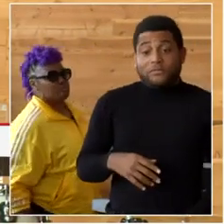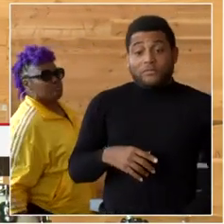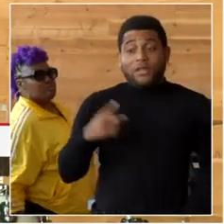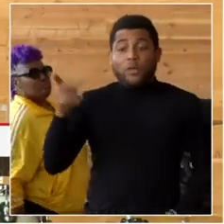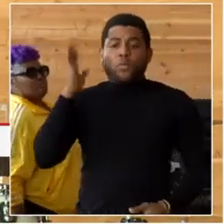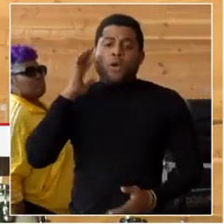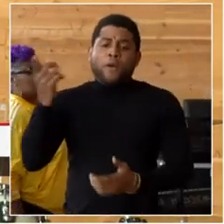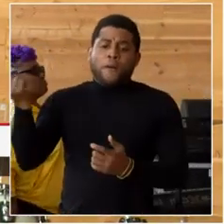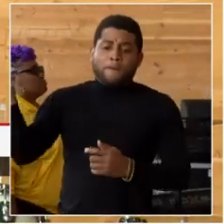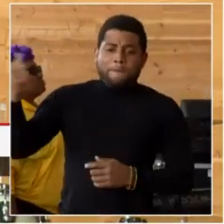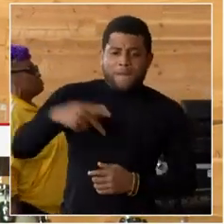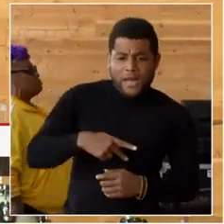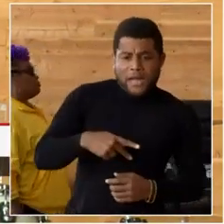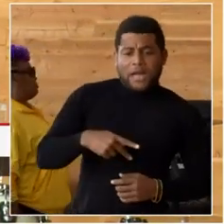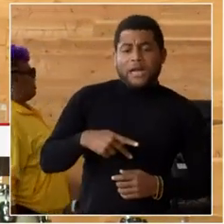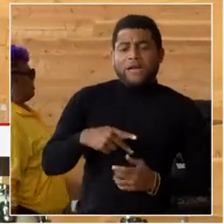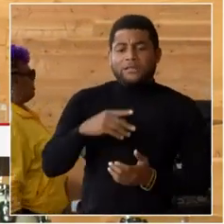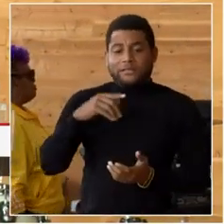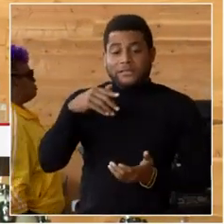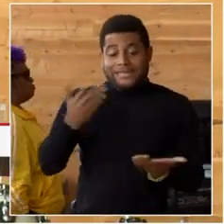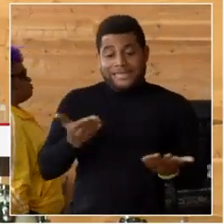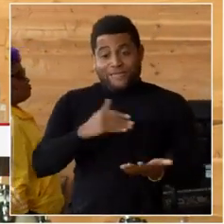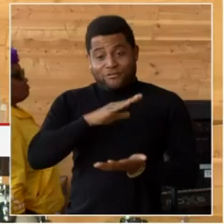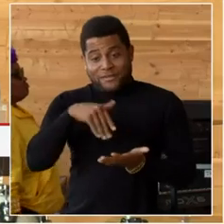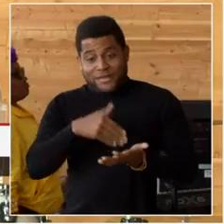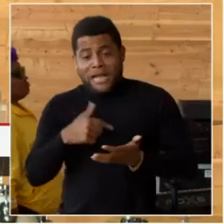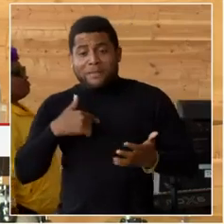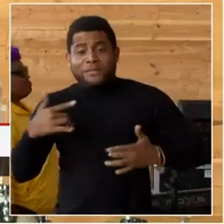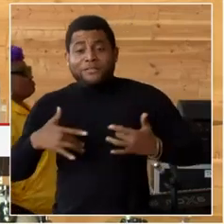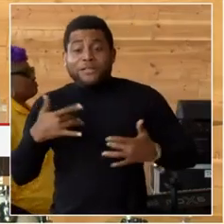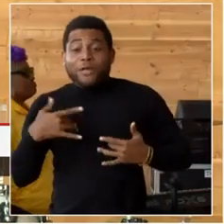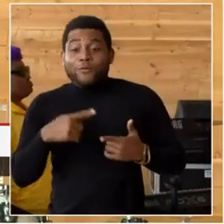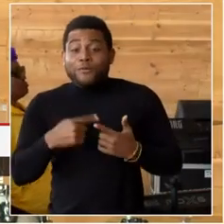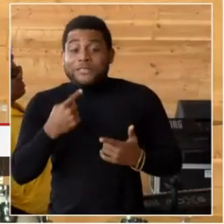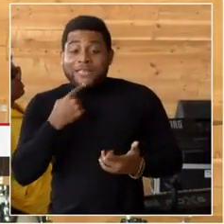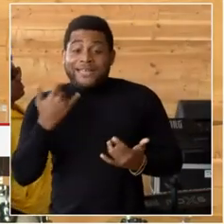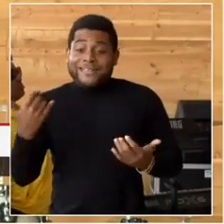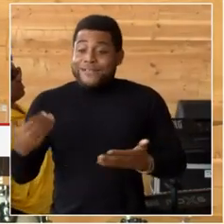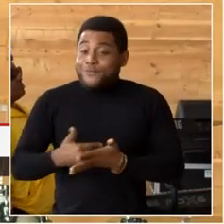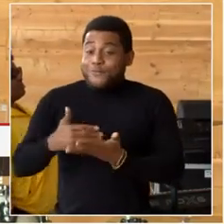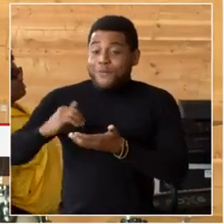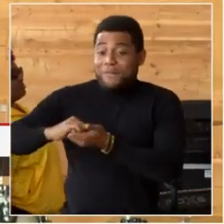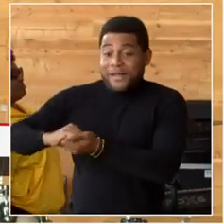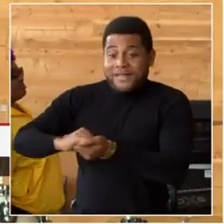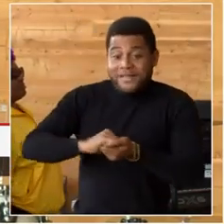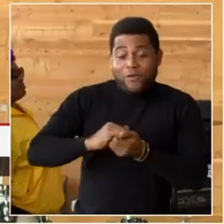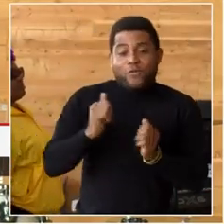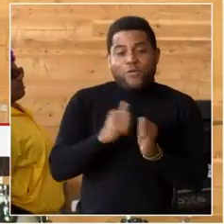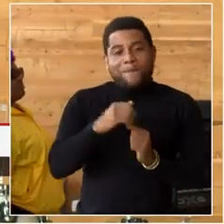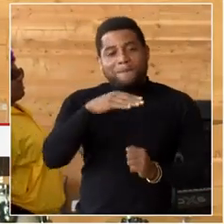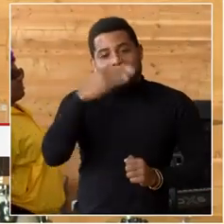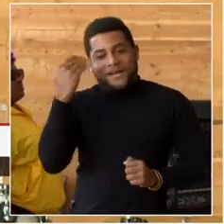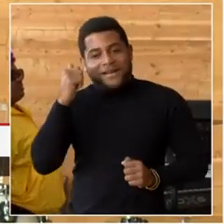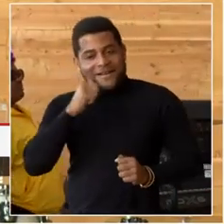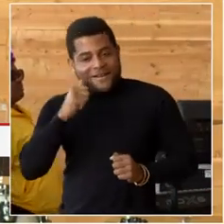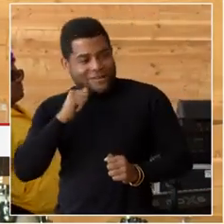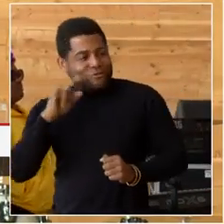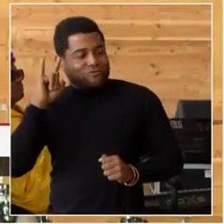And I'm excited to say that we have a new partnership with Black Girls Rock in Washington,